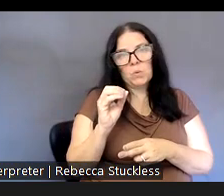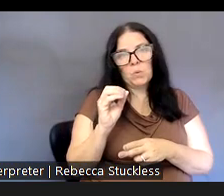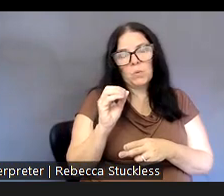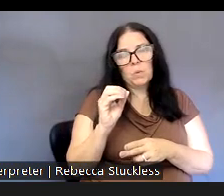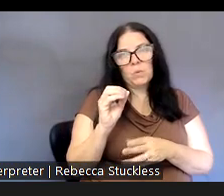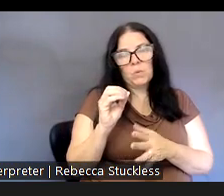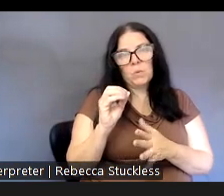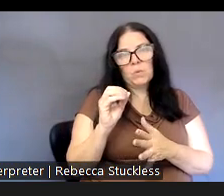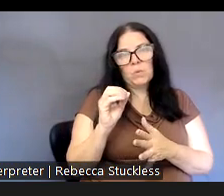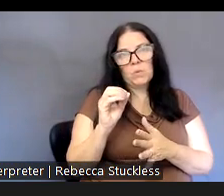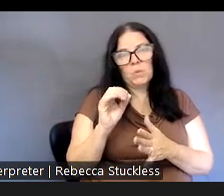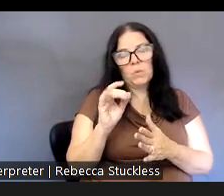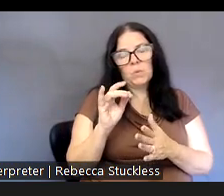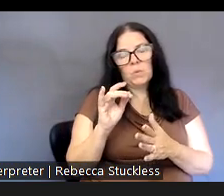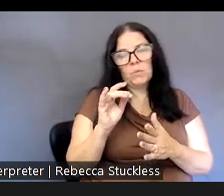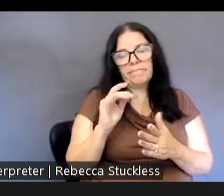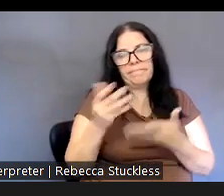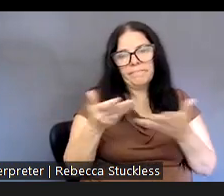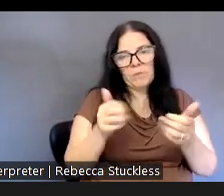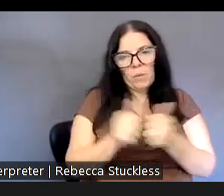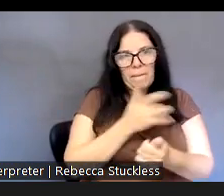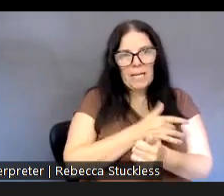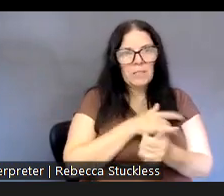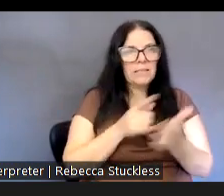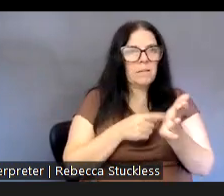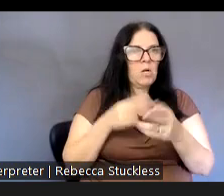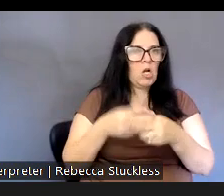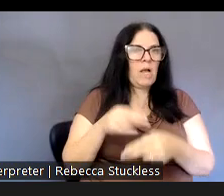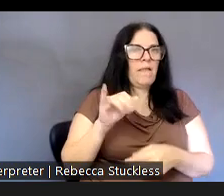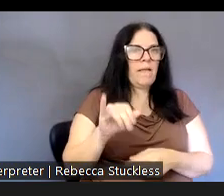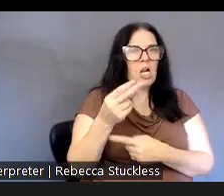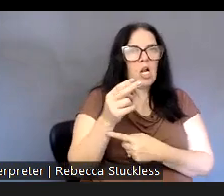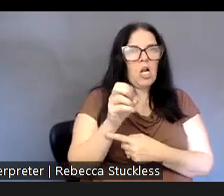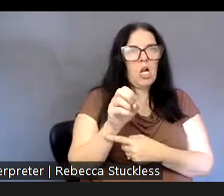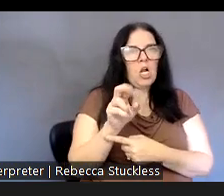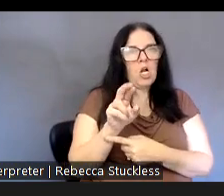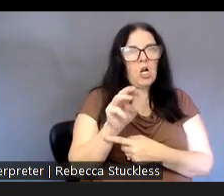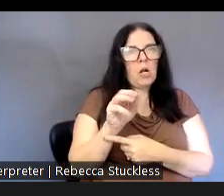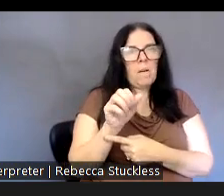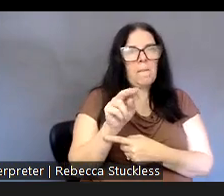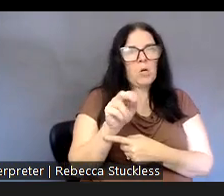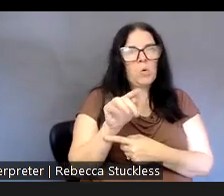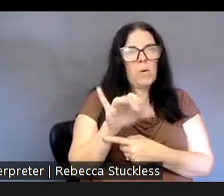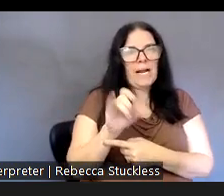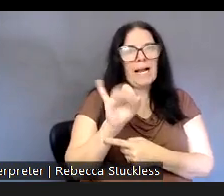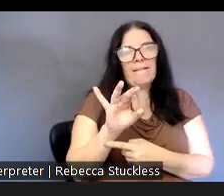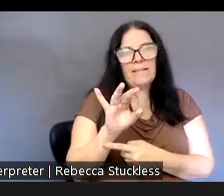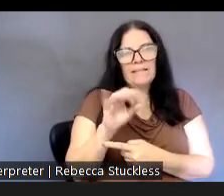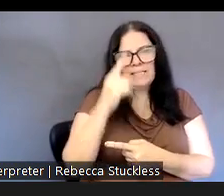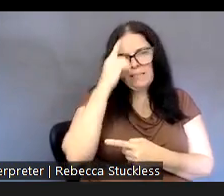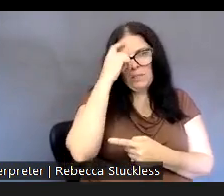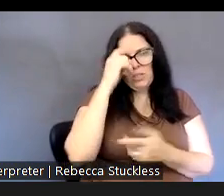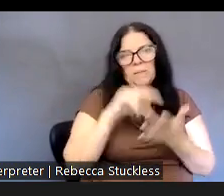in encountering a patient is sometimes called a hermeneutic of suspicion, which is a word that you can astound your friends